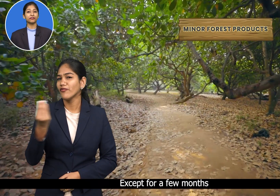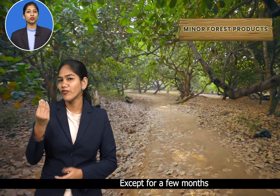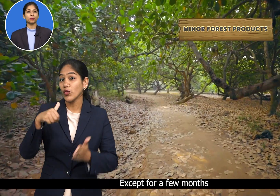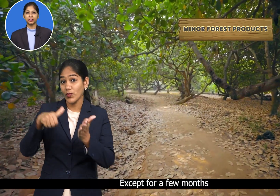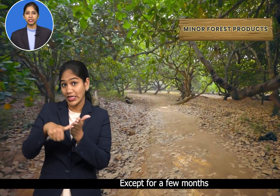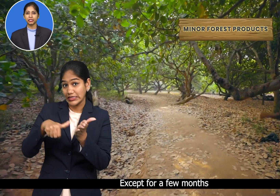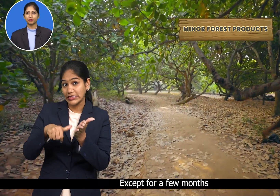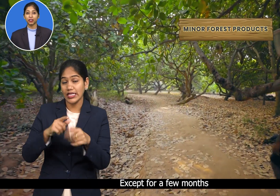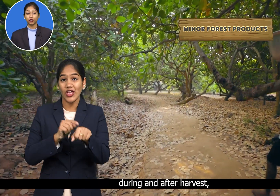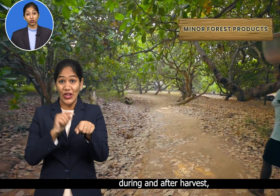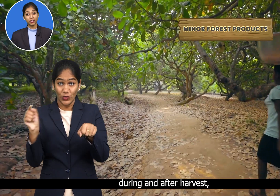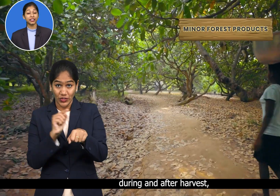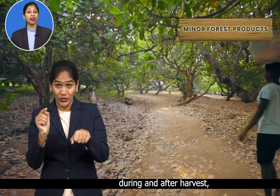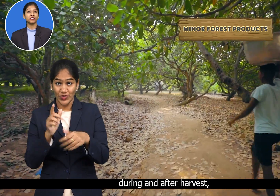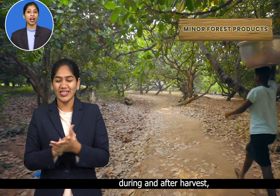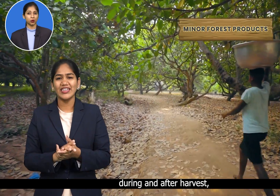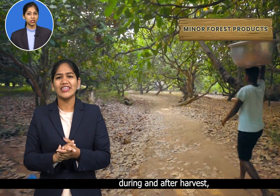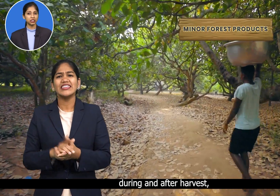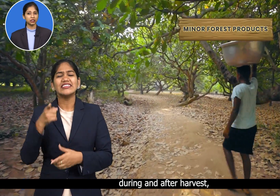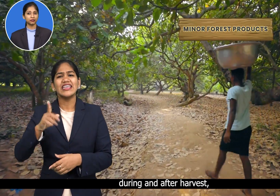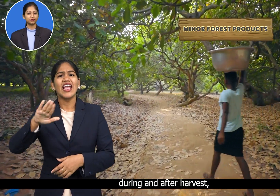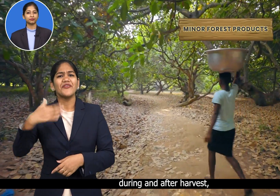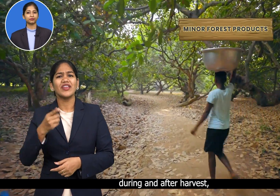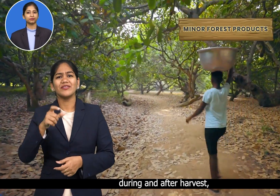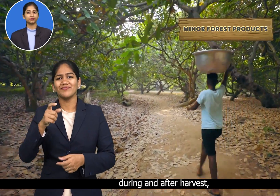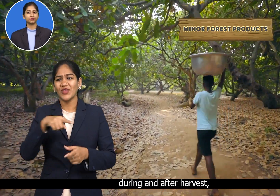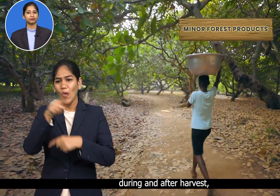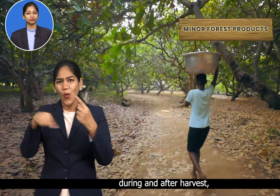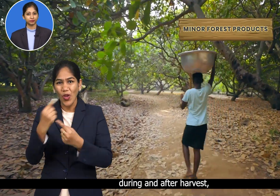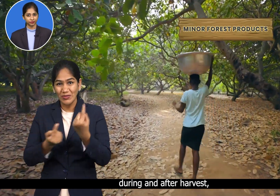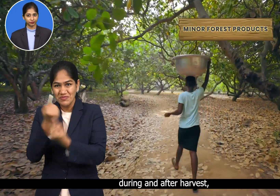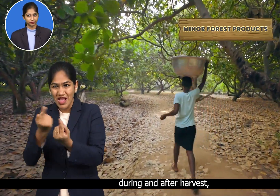except for a few months during and after harvest.